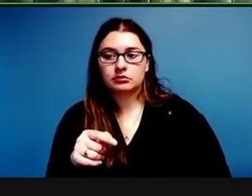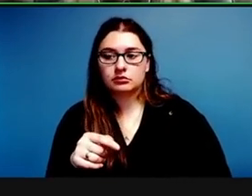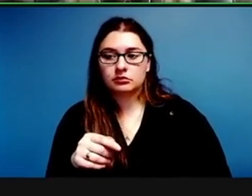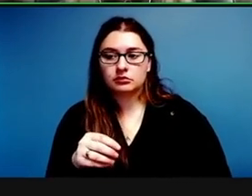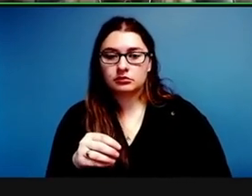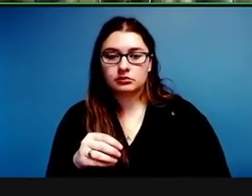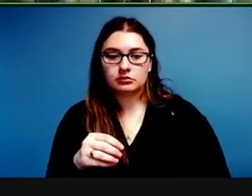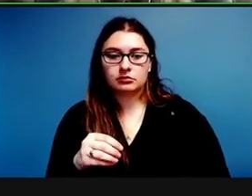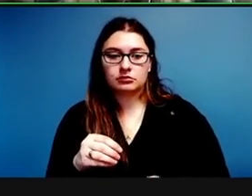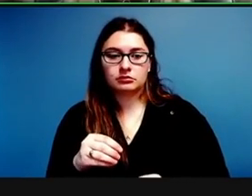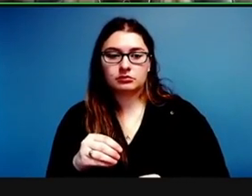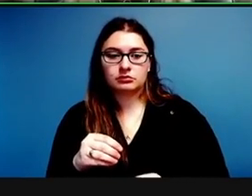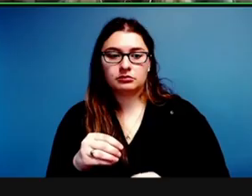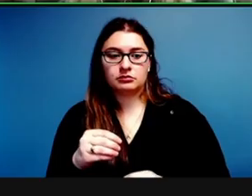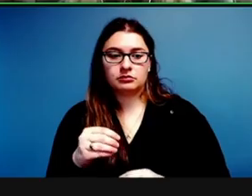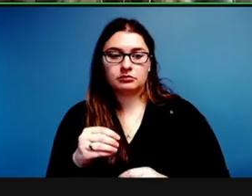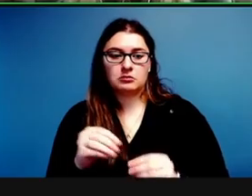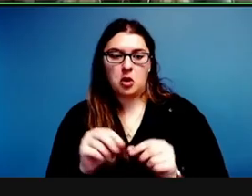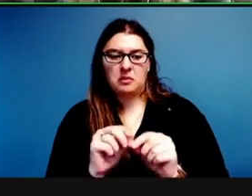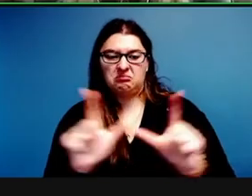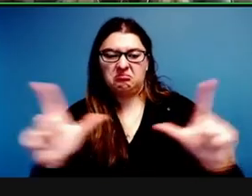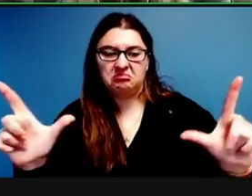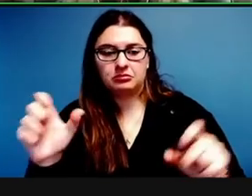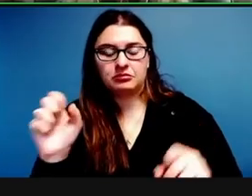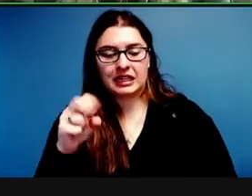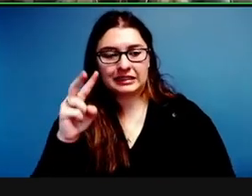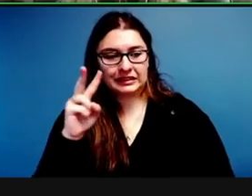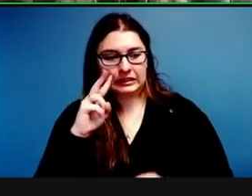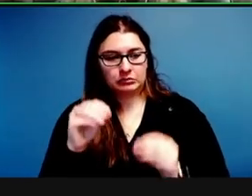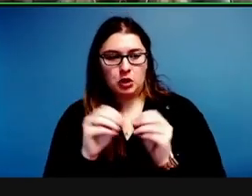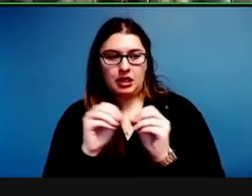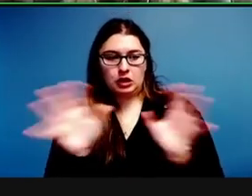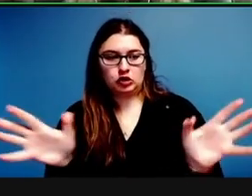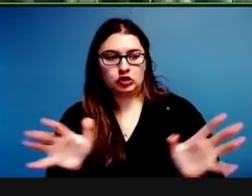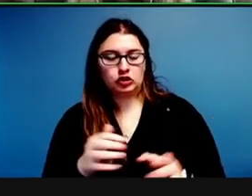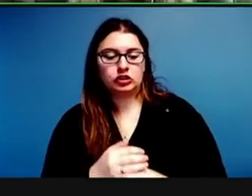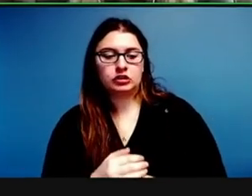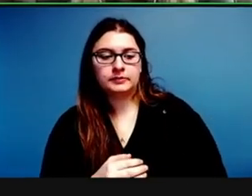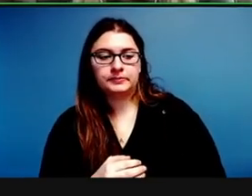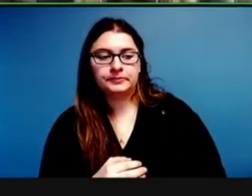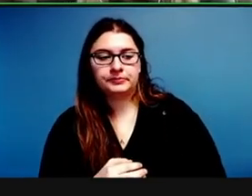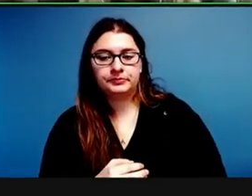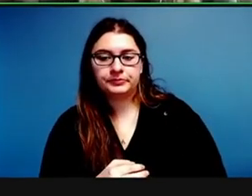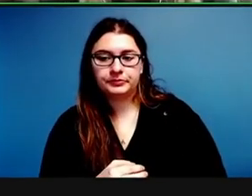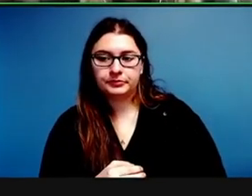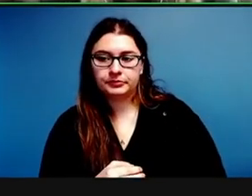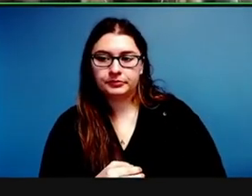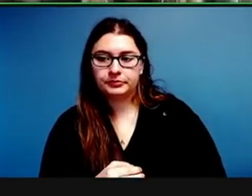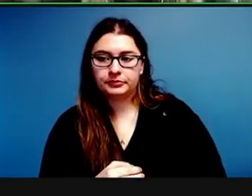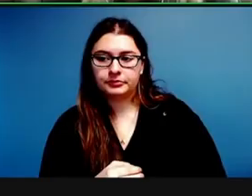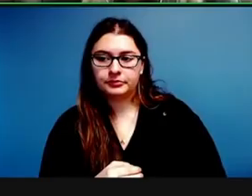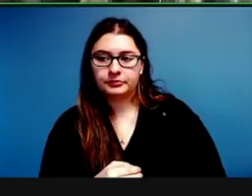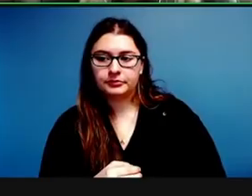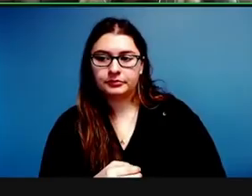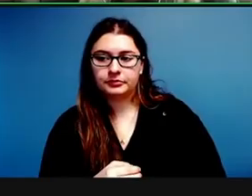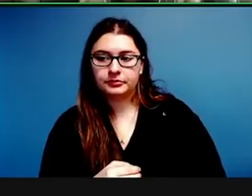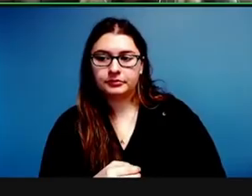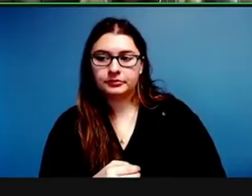zoomed in version of that section so you can see it more clearly. But I